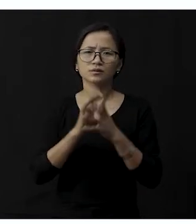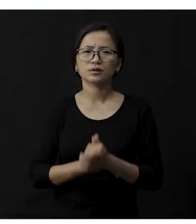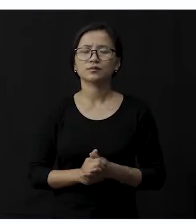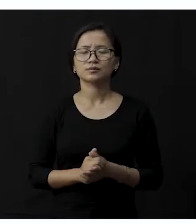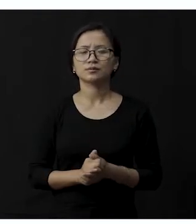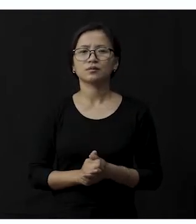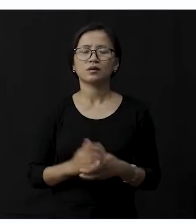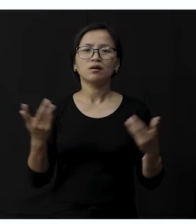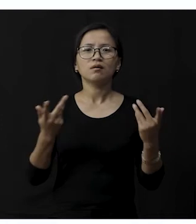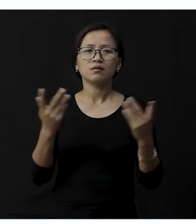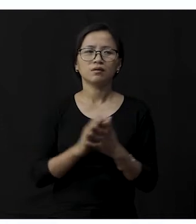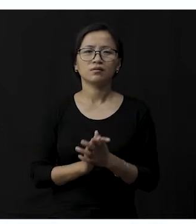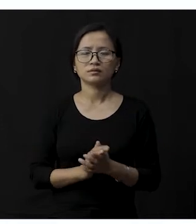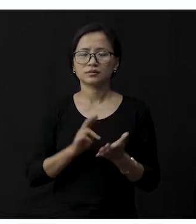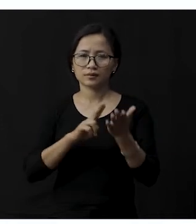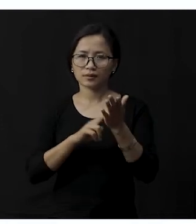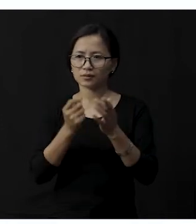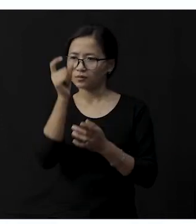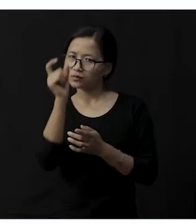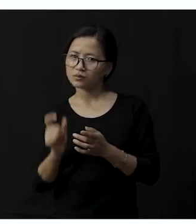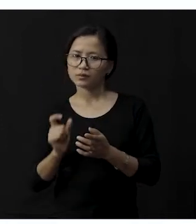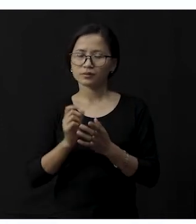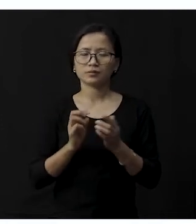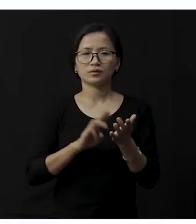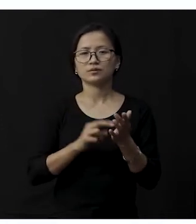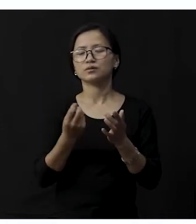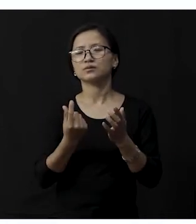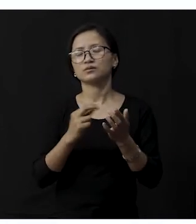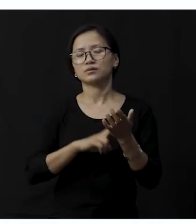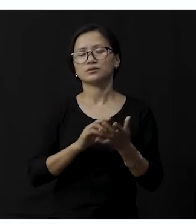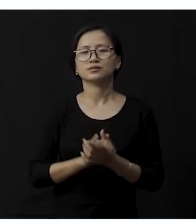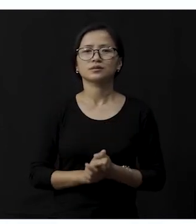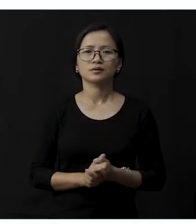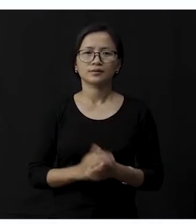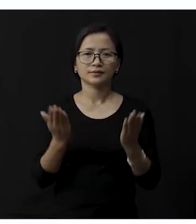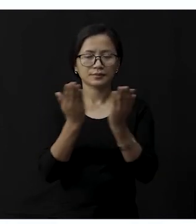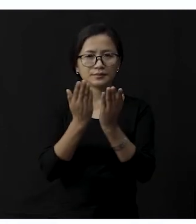describe a noun. So first let's read the